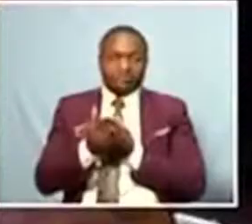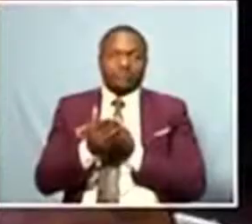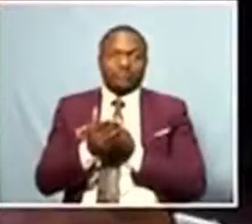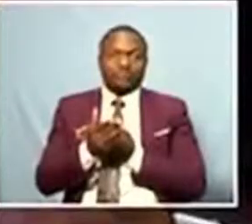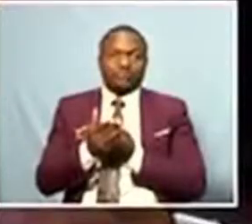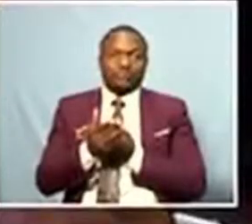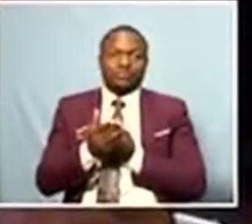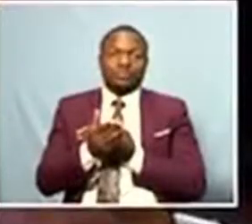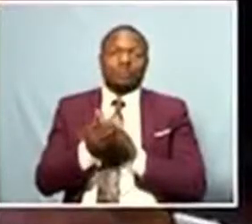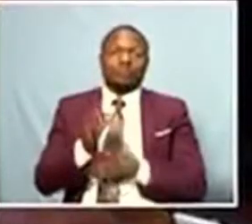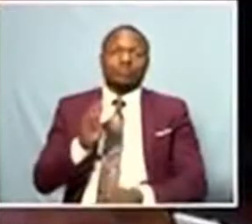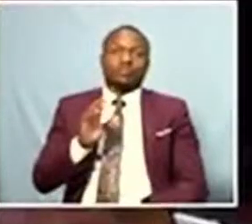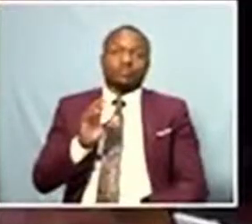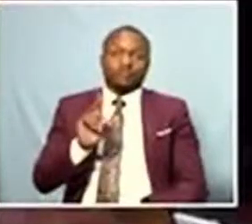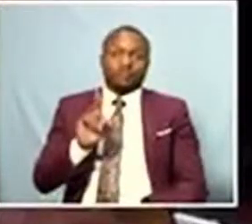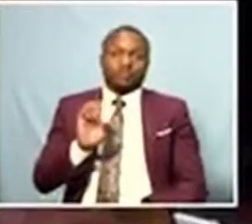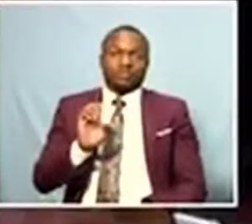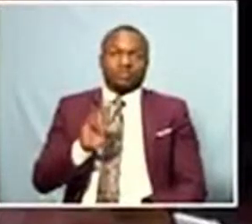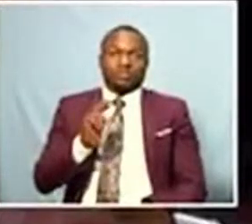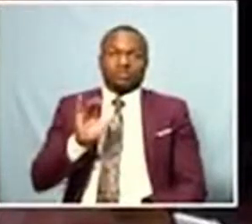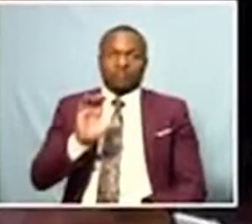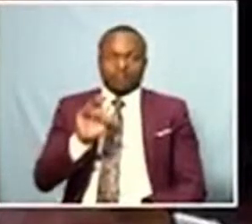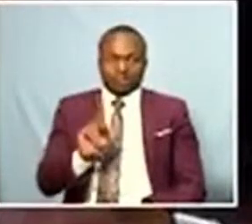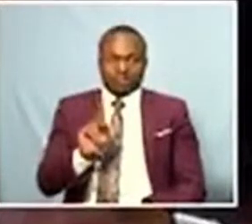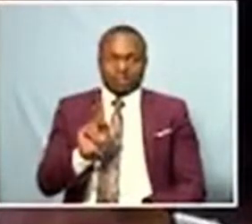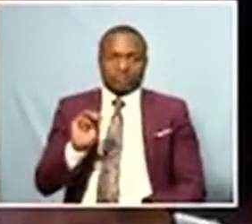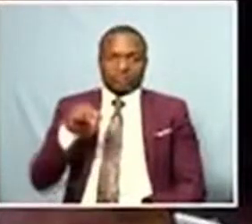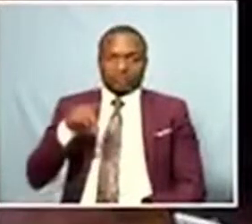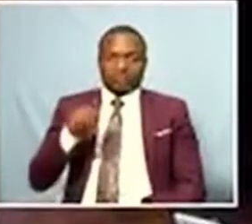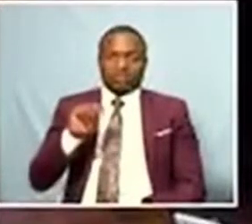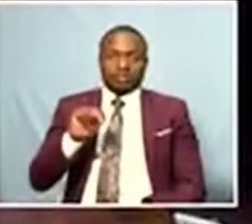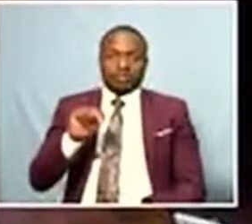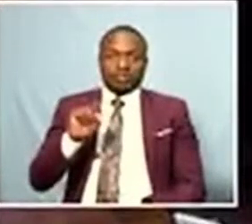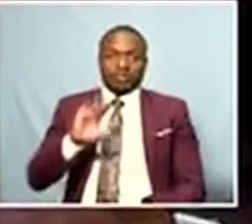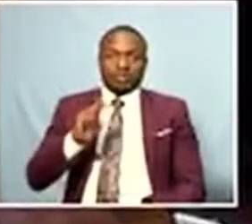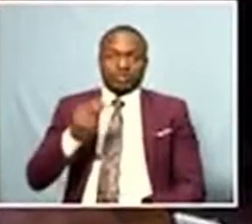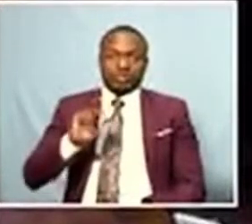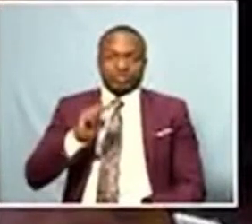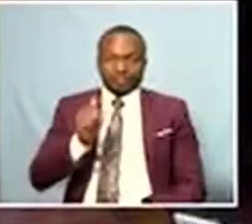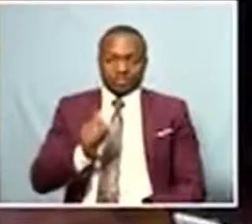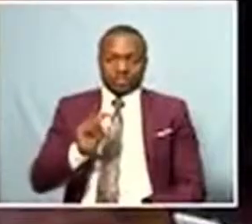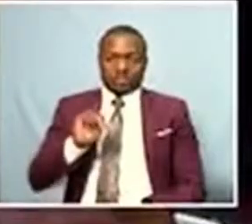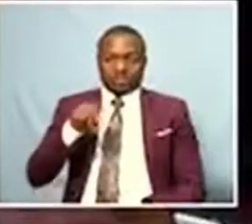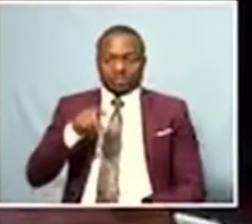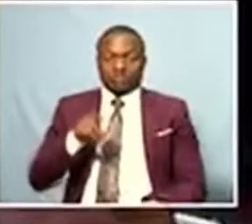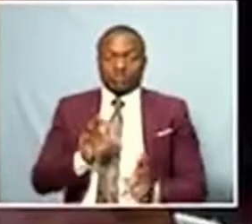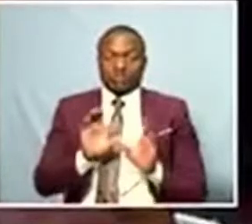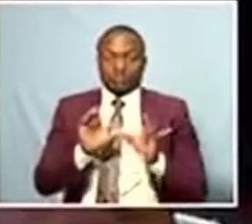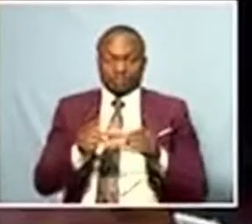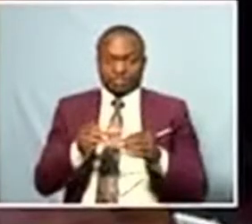Chilundika Derek is my name. I'm a member of Parliament for Njanga constituency and also a member of this committee. Thank you.